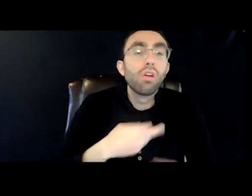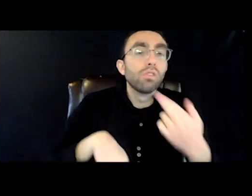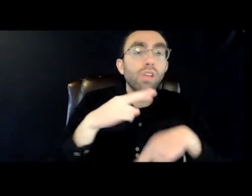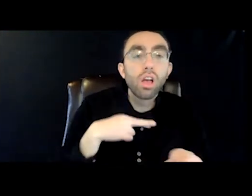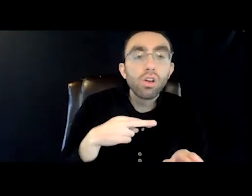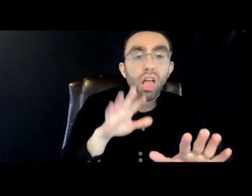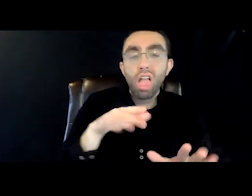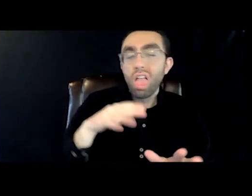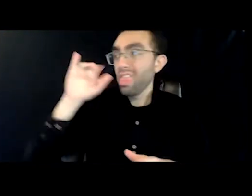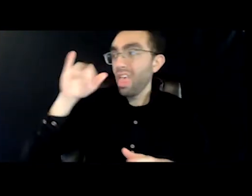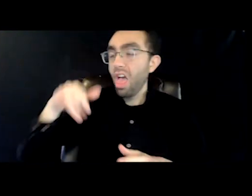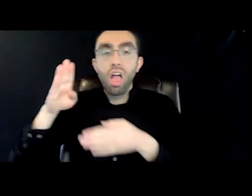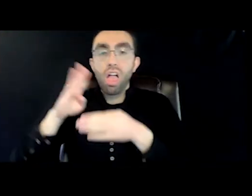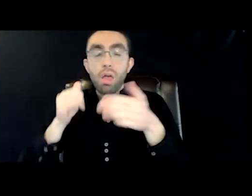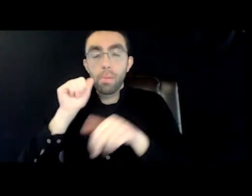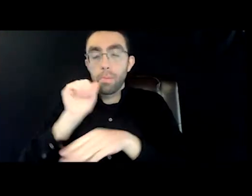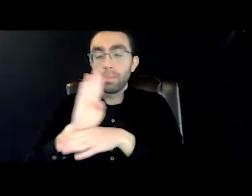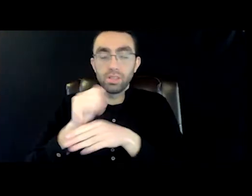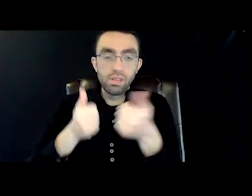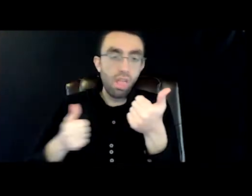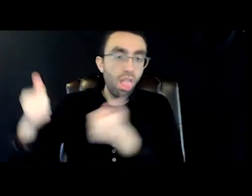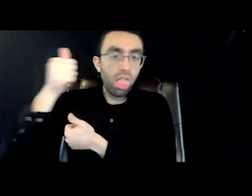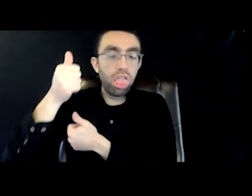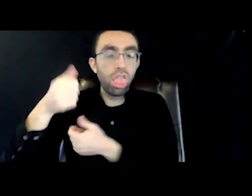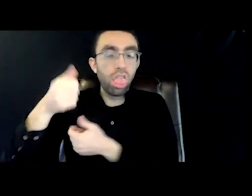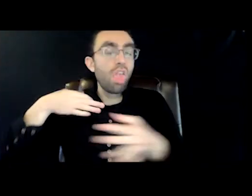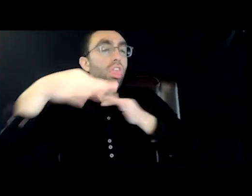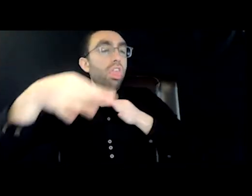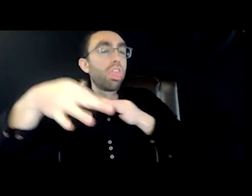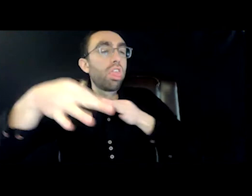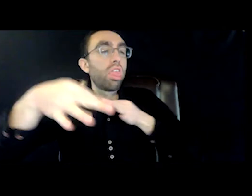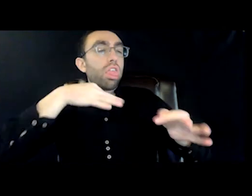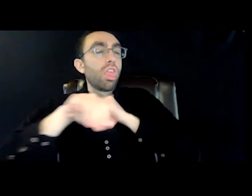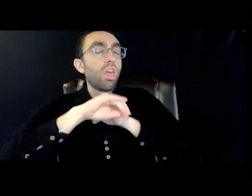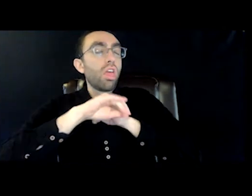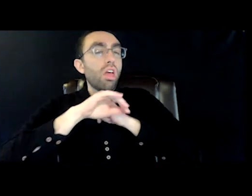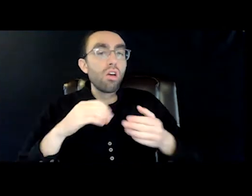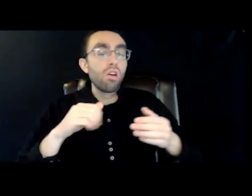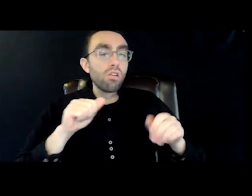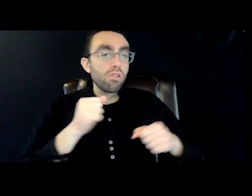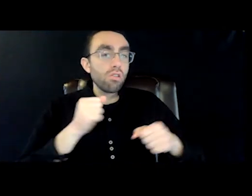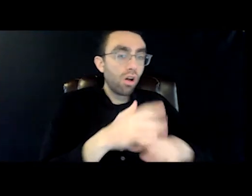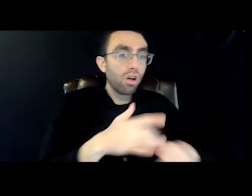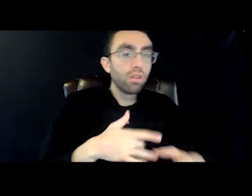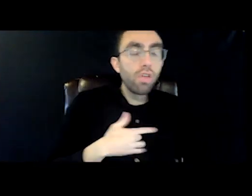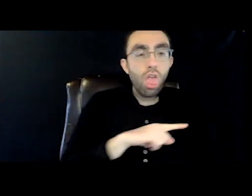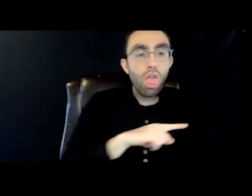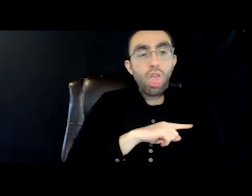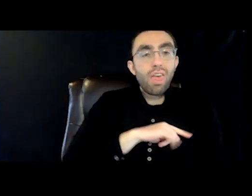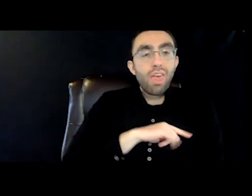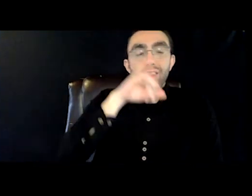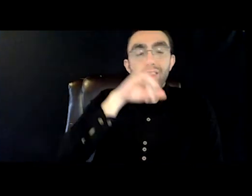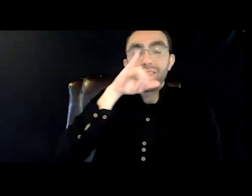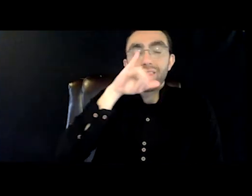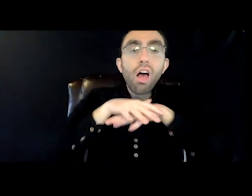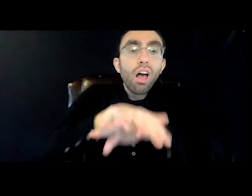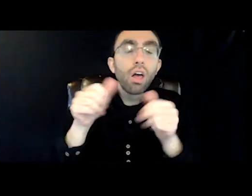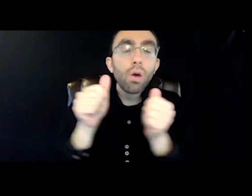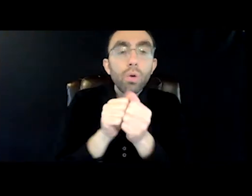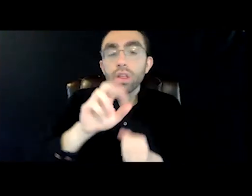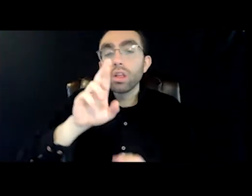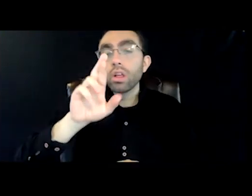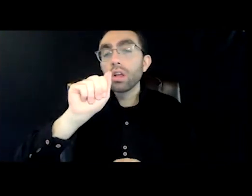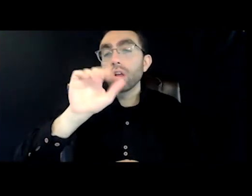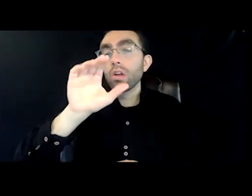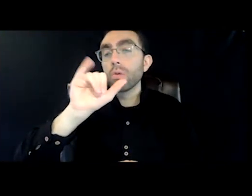recycling or not. And these ideas are, one, steeped heavily in racism and classism, because as we all